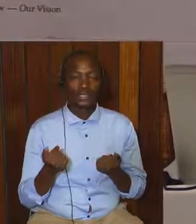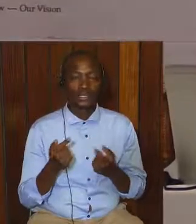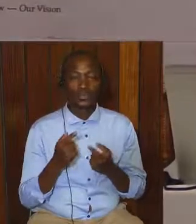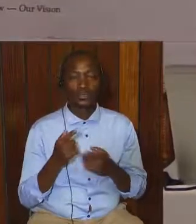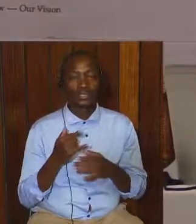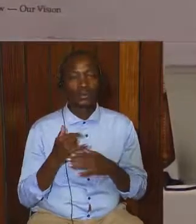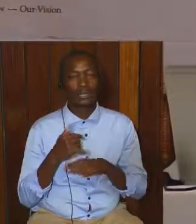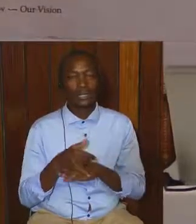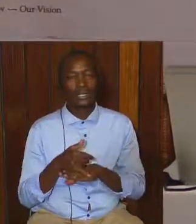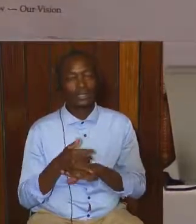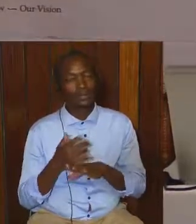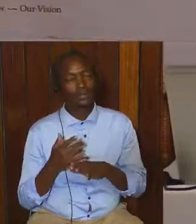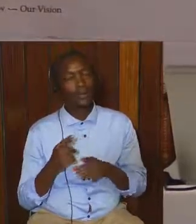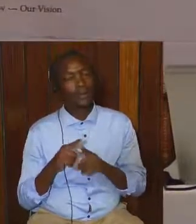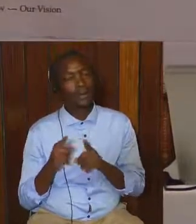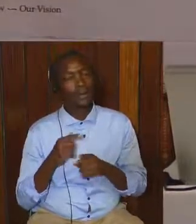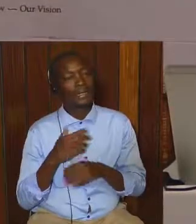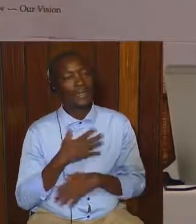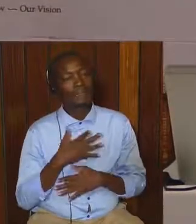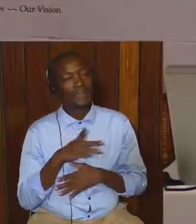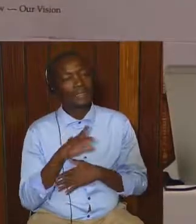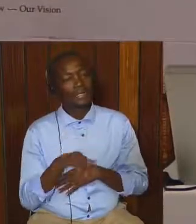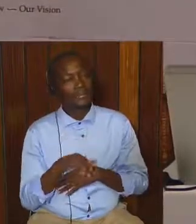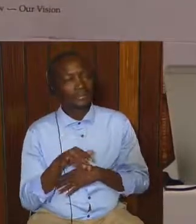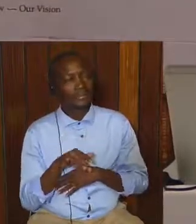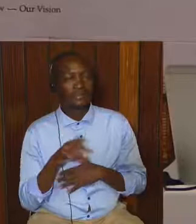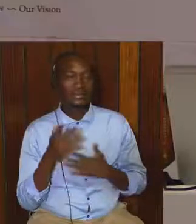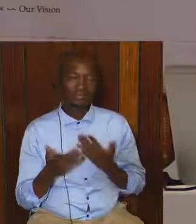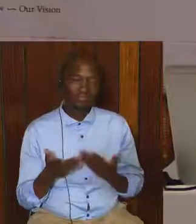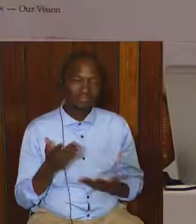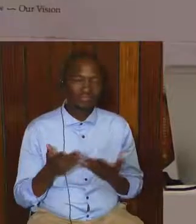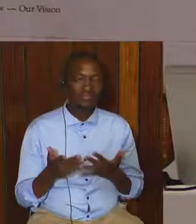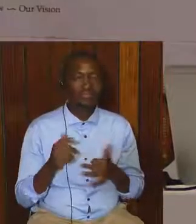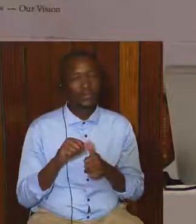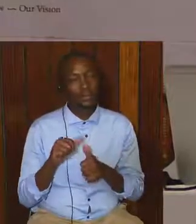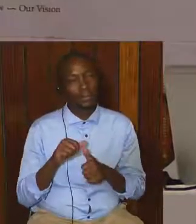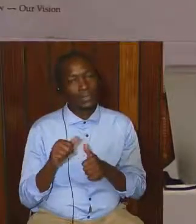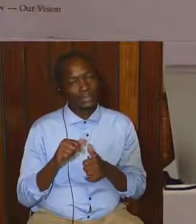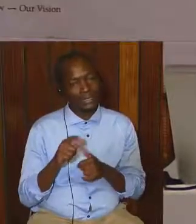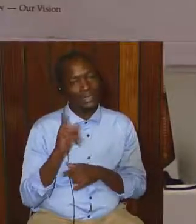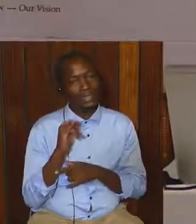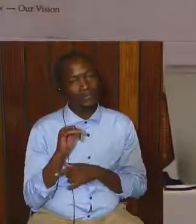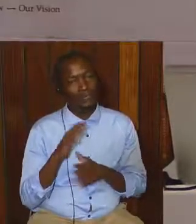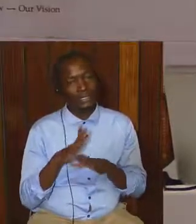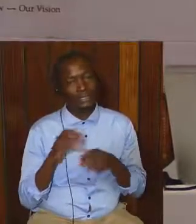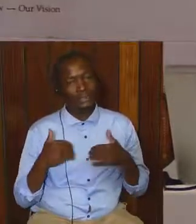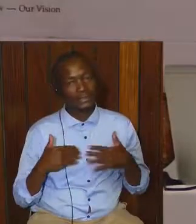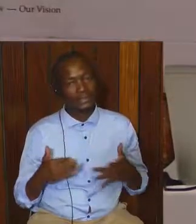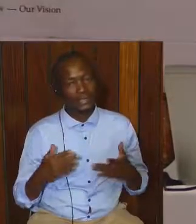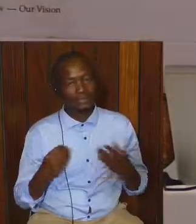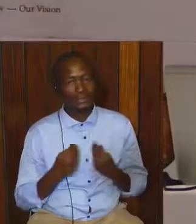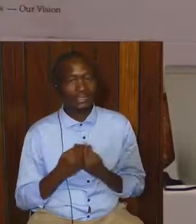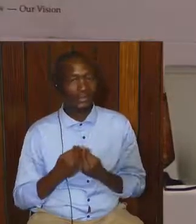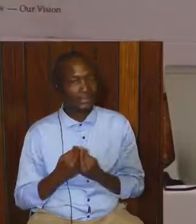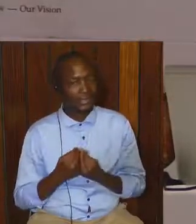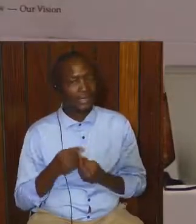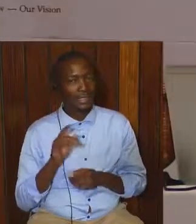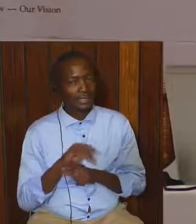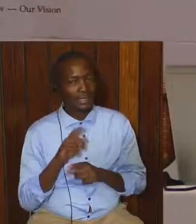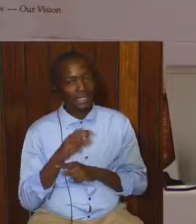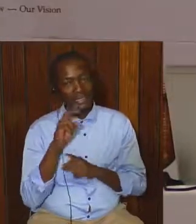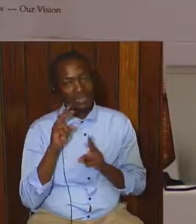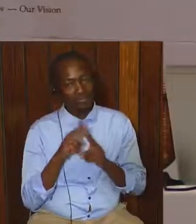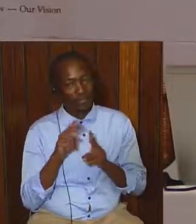business, but I felt that it would be better if we could start with something that's of very